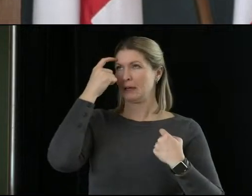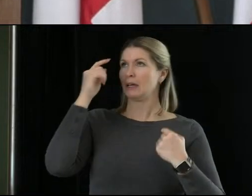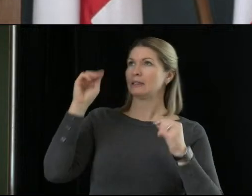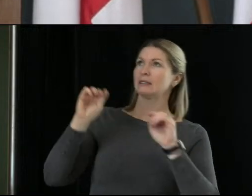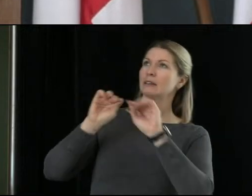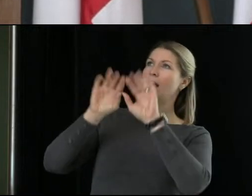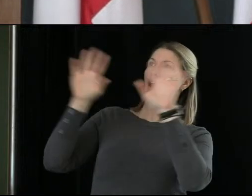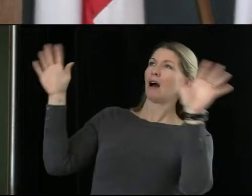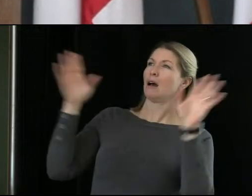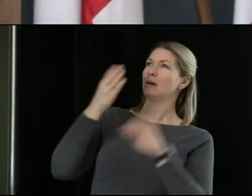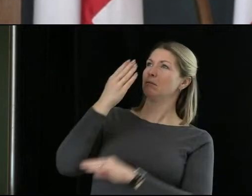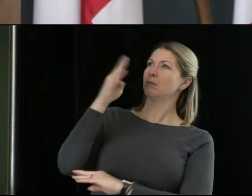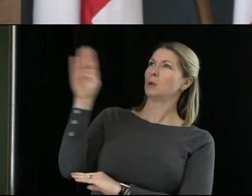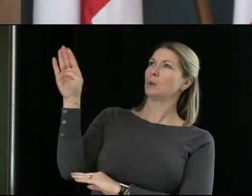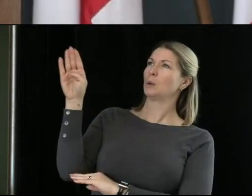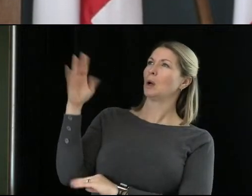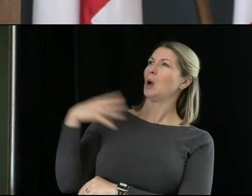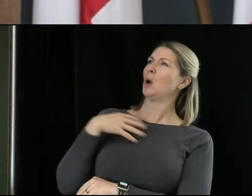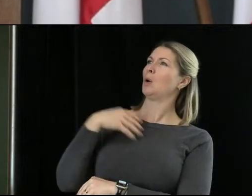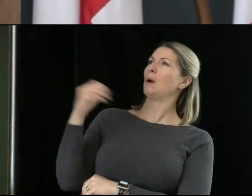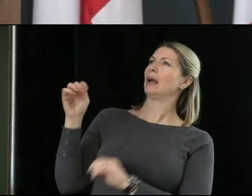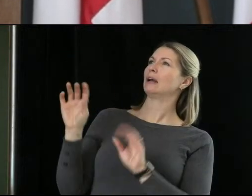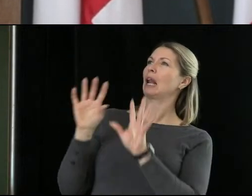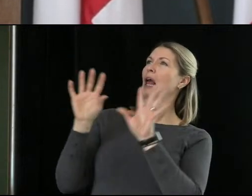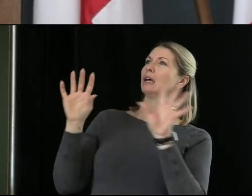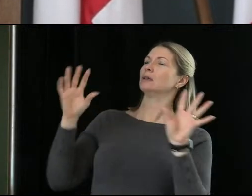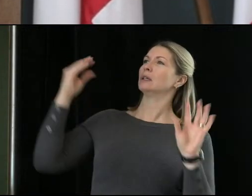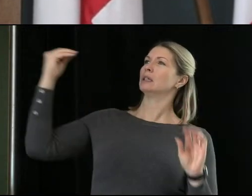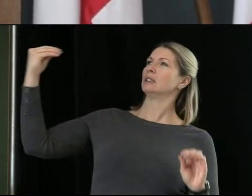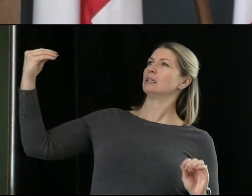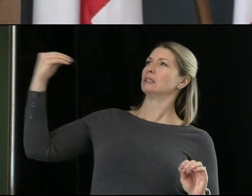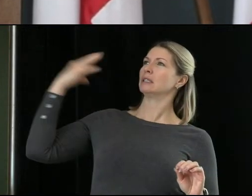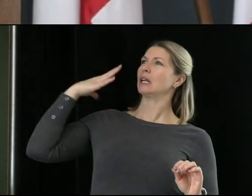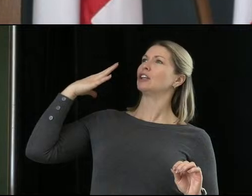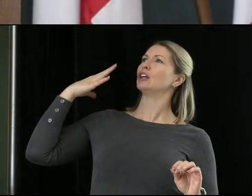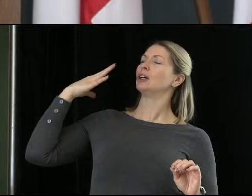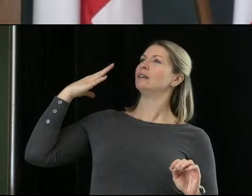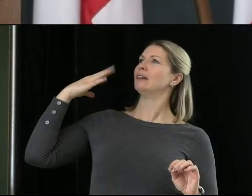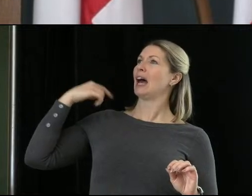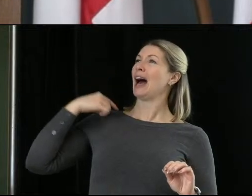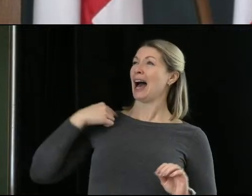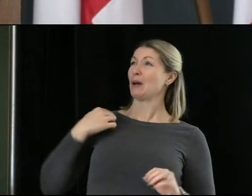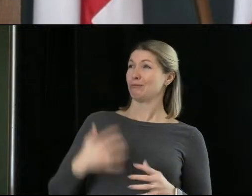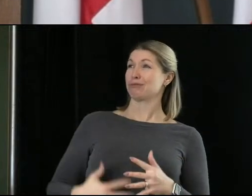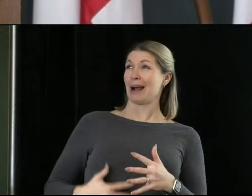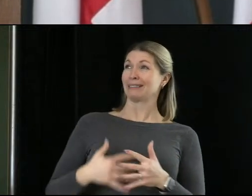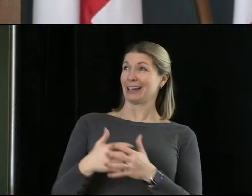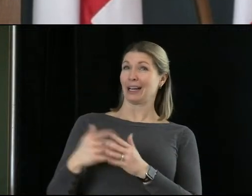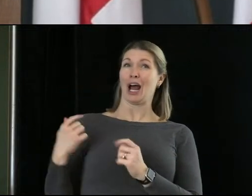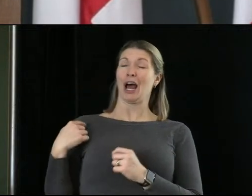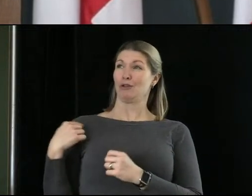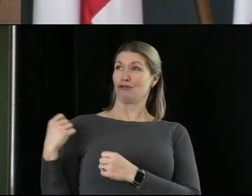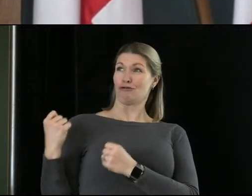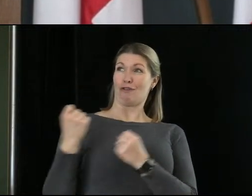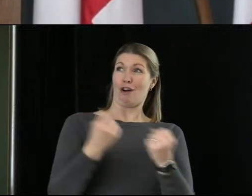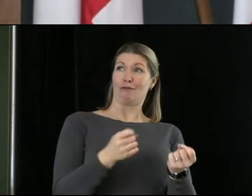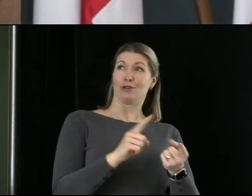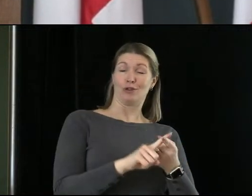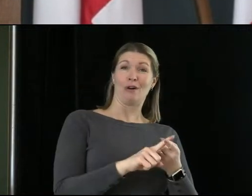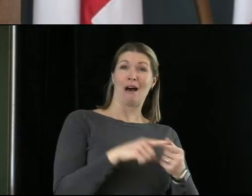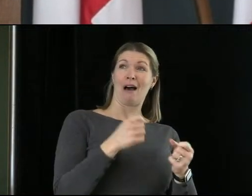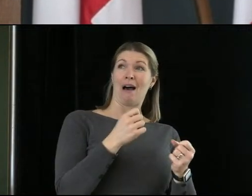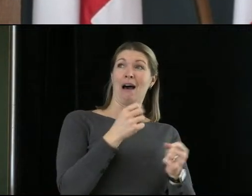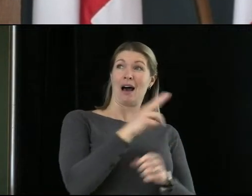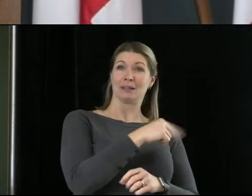clouds, and the sun was shining so bright as Phil drove me to the hospital. I remember very vividly.